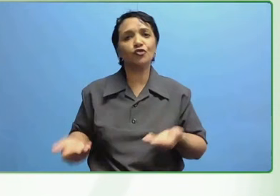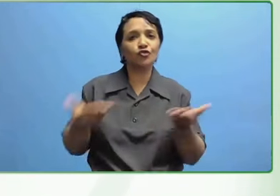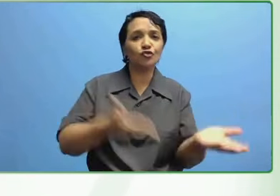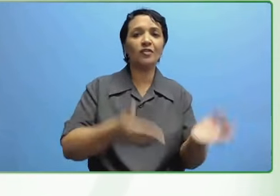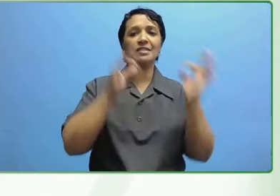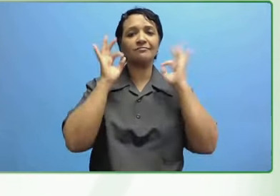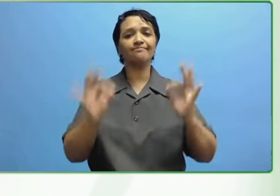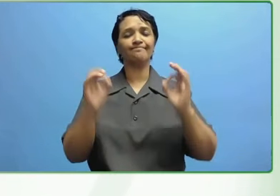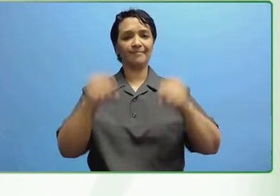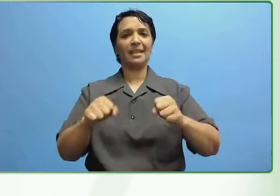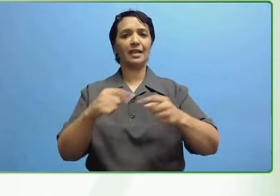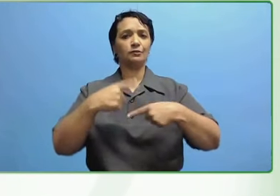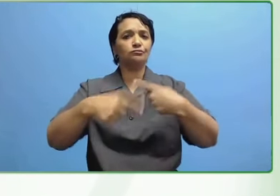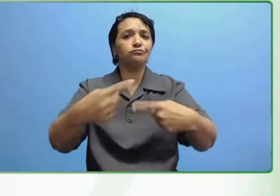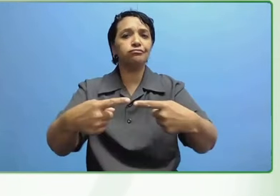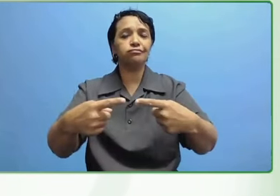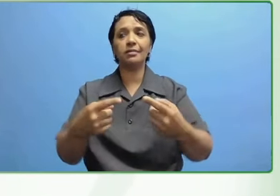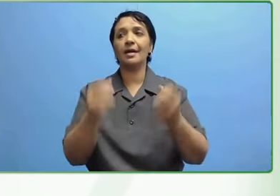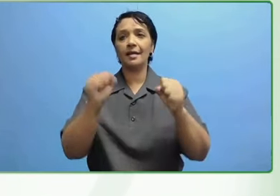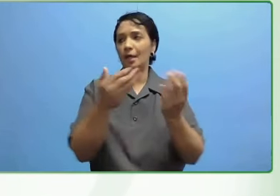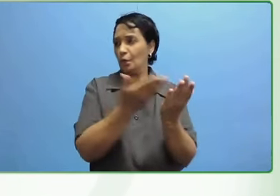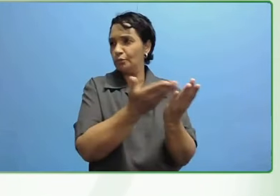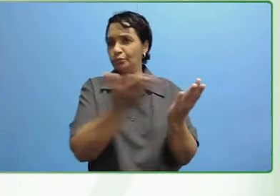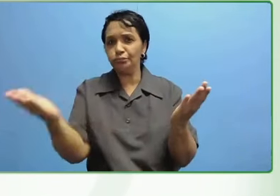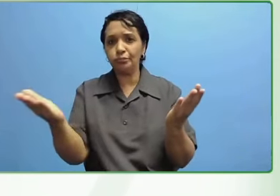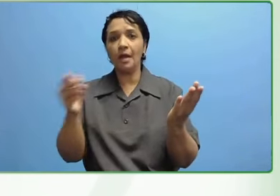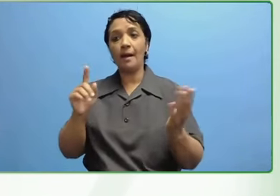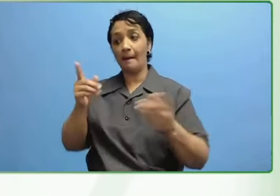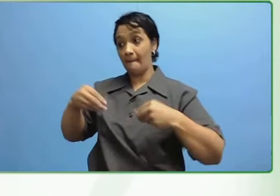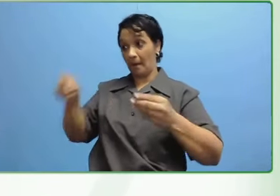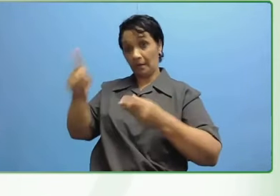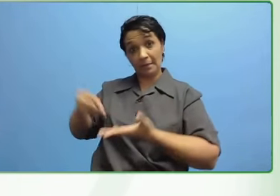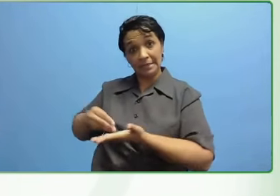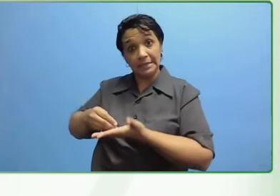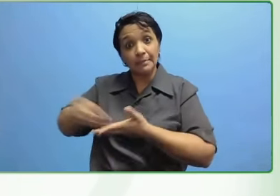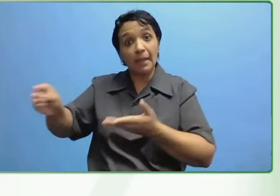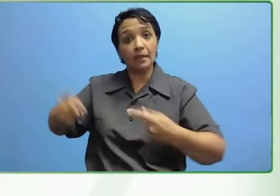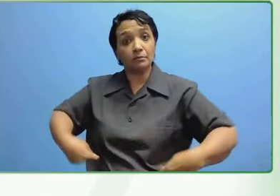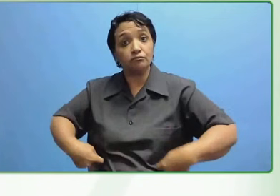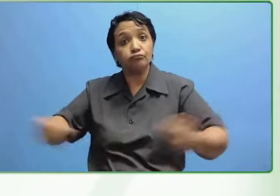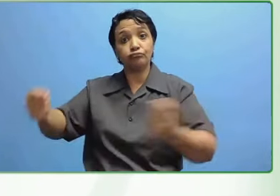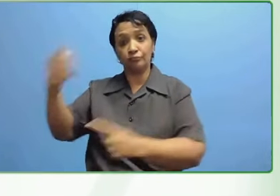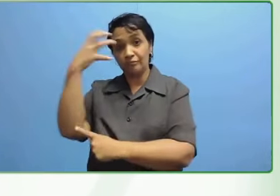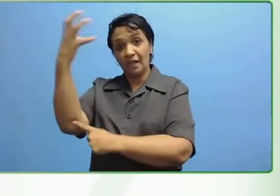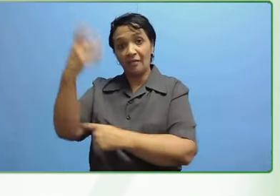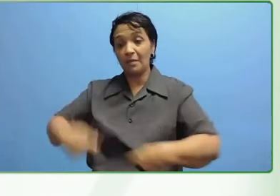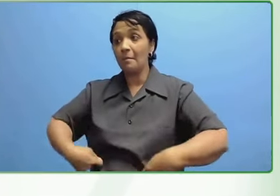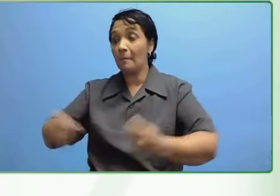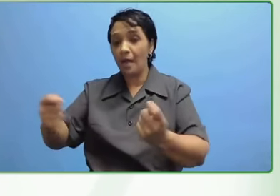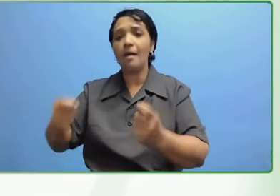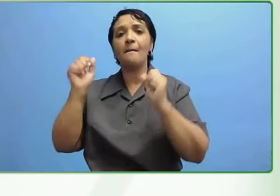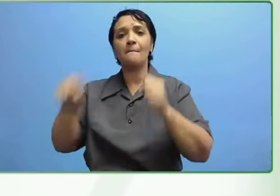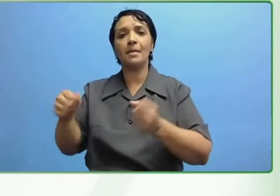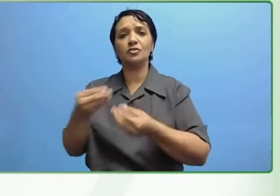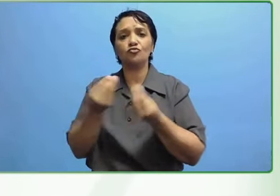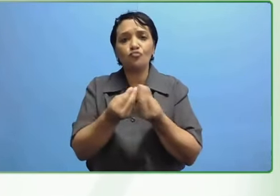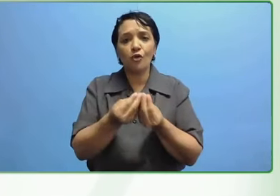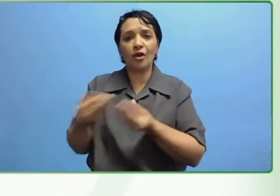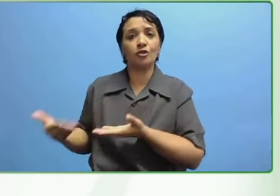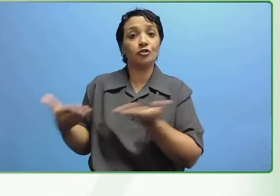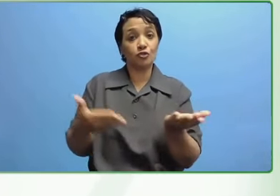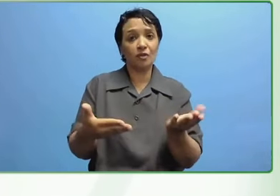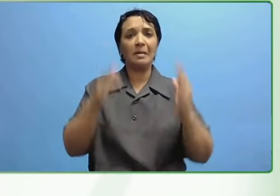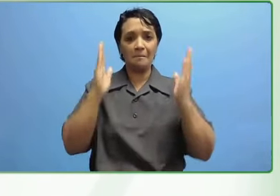are obliged to buy those accessible, to spend public money with those products and services with the same accessibility